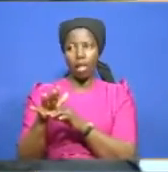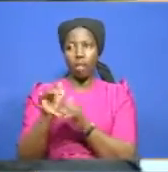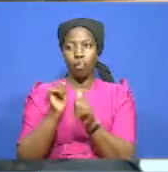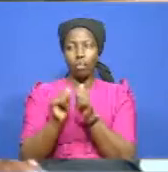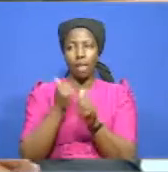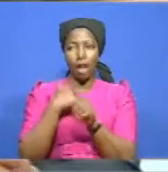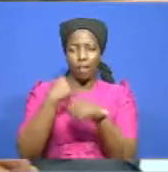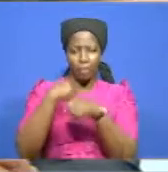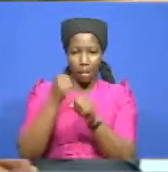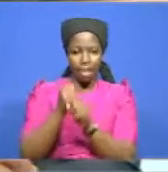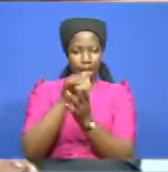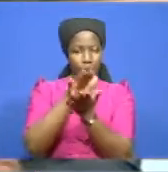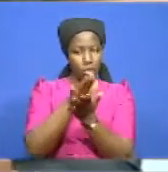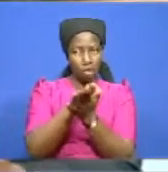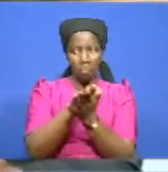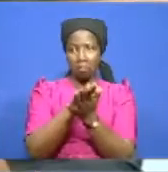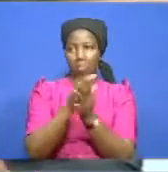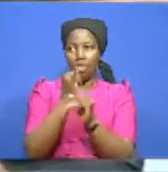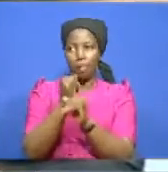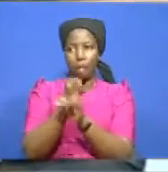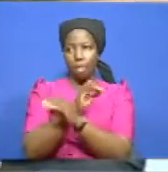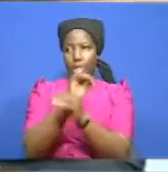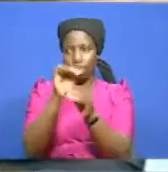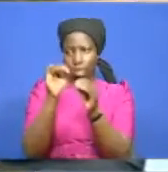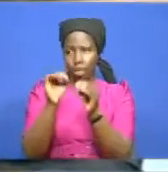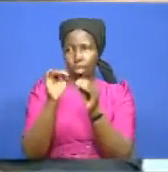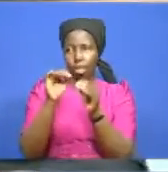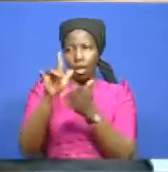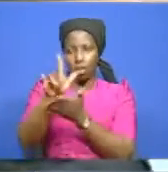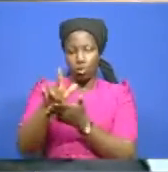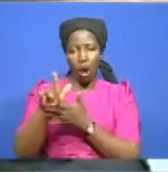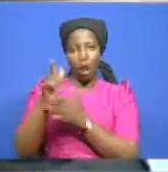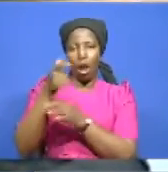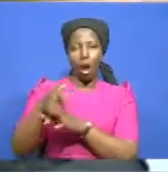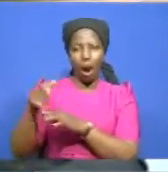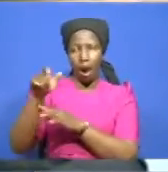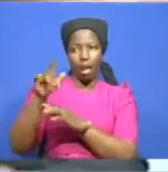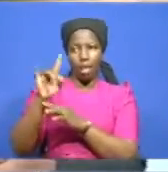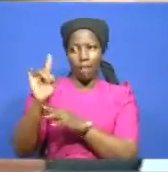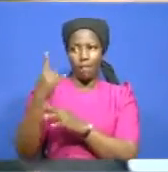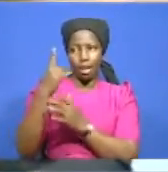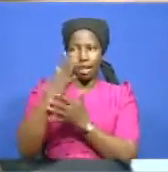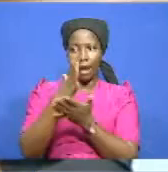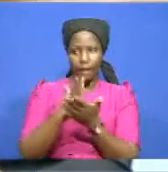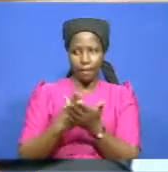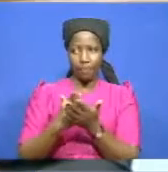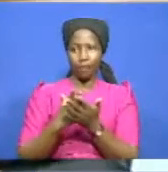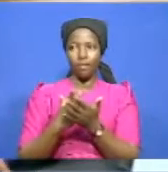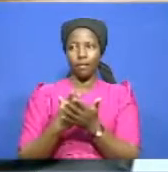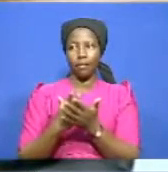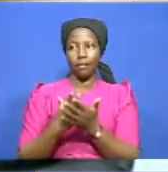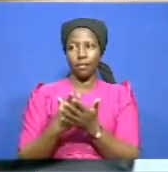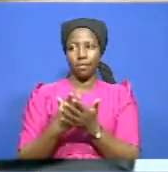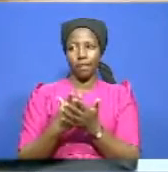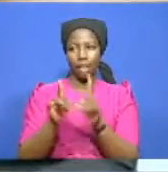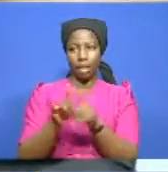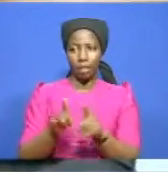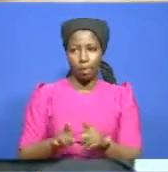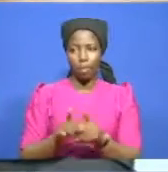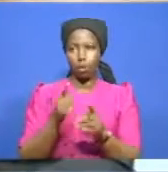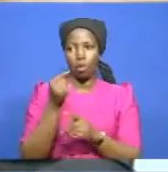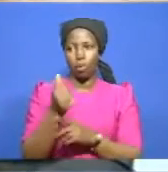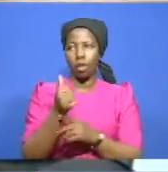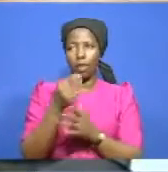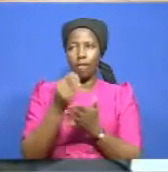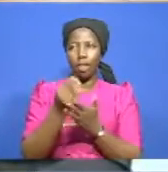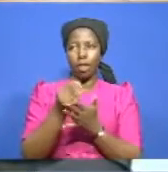seen the stock of non-performing loans drastically increase. In the first half and quarter financial